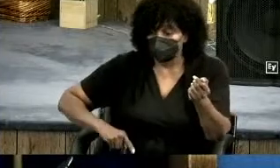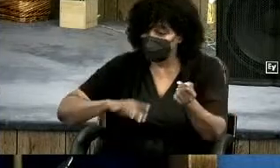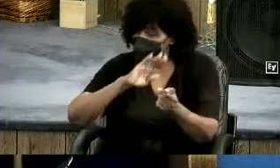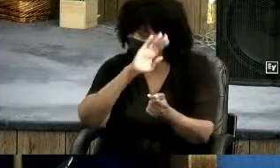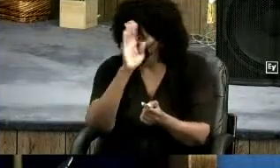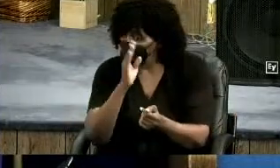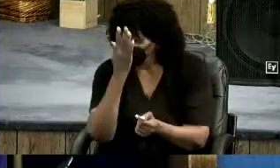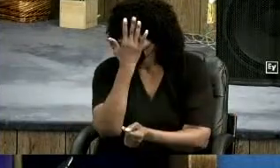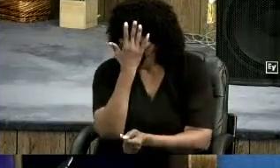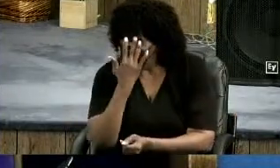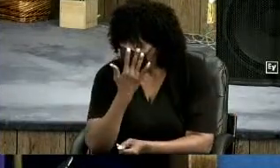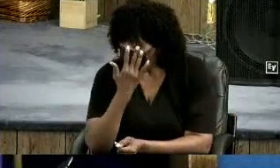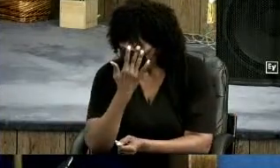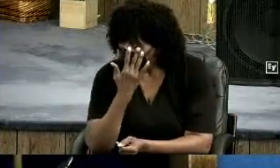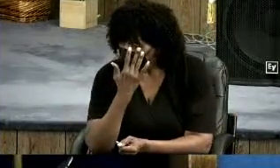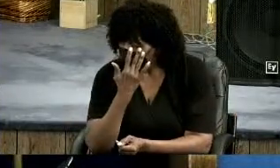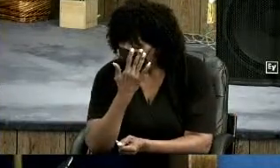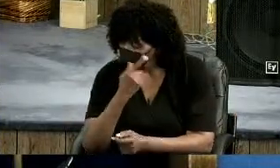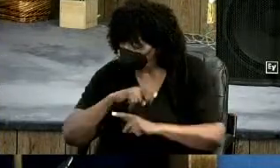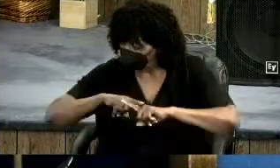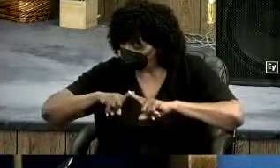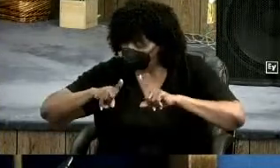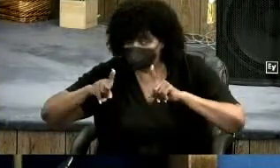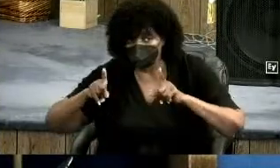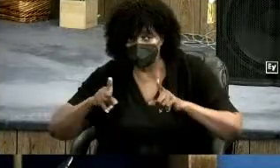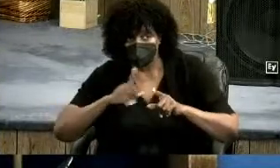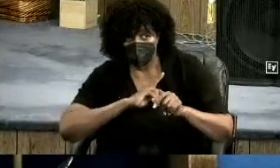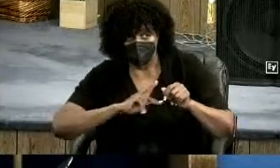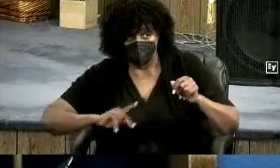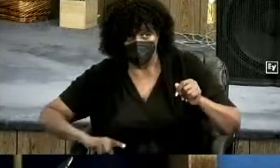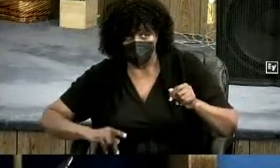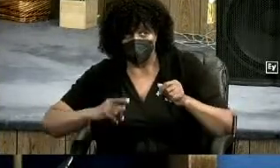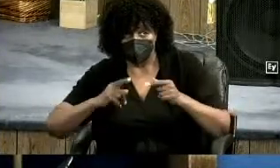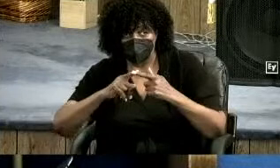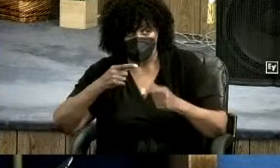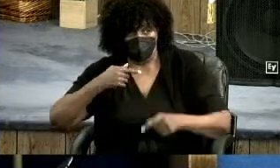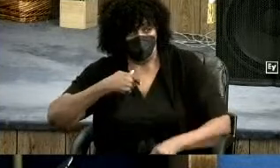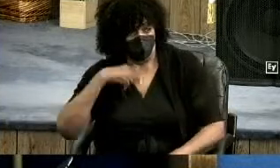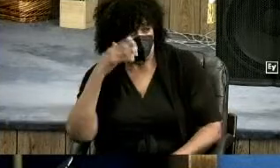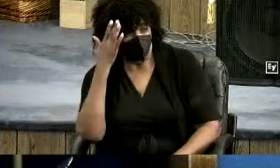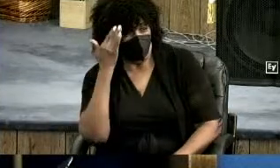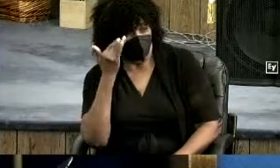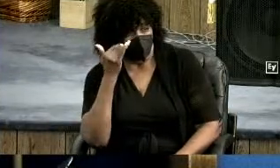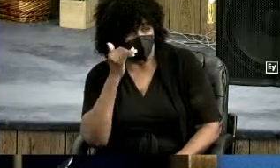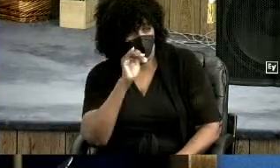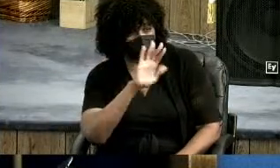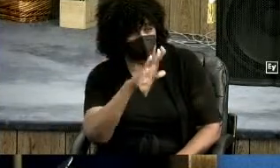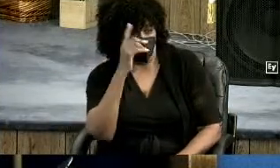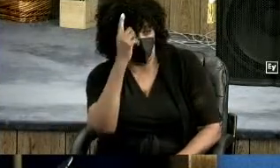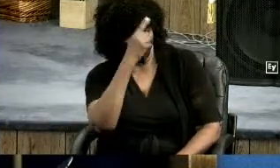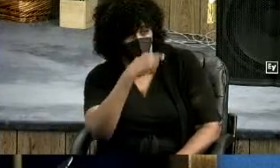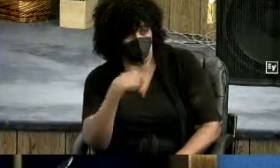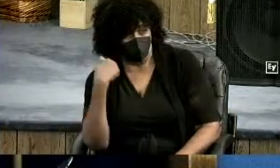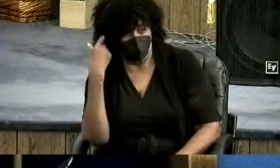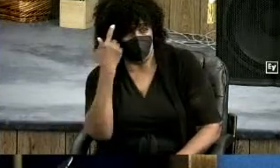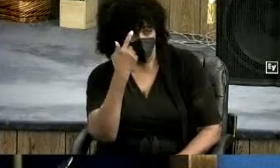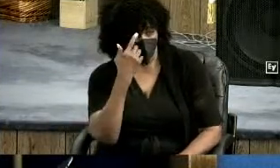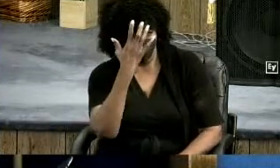sad in his presence before. Verse 2, so the king said to me, why is your face